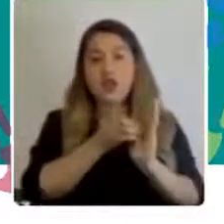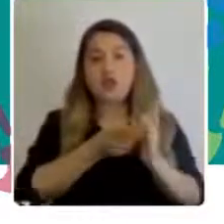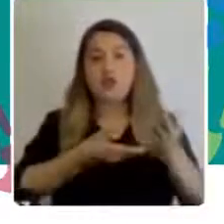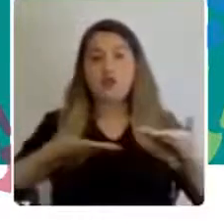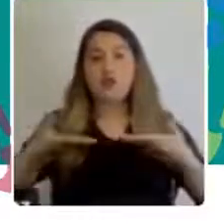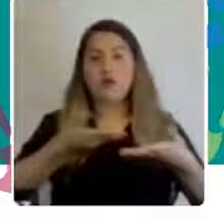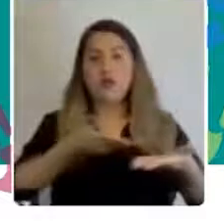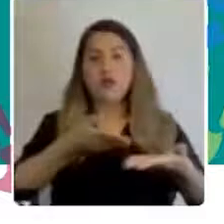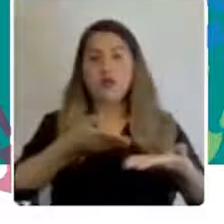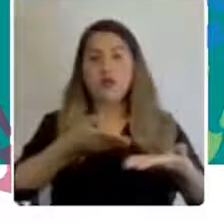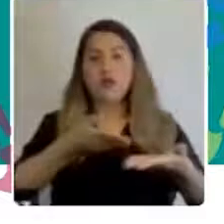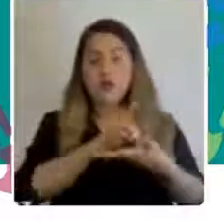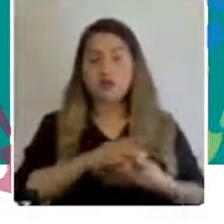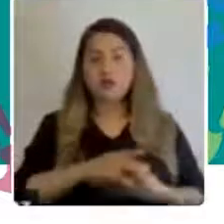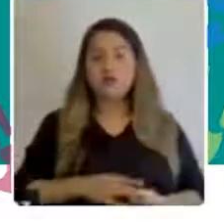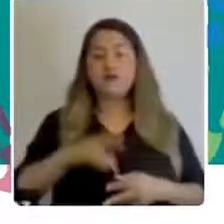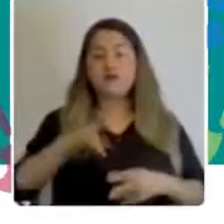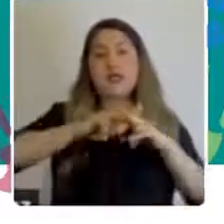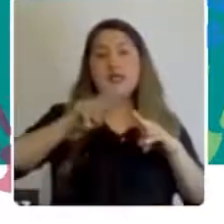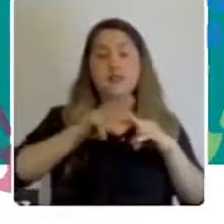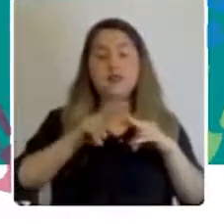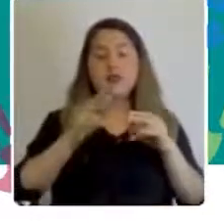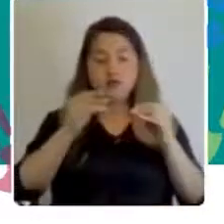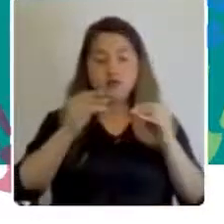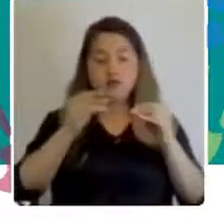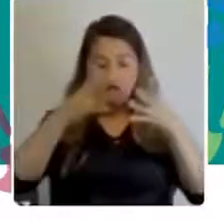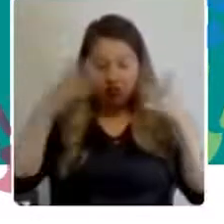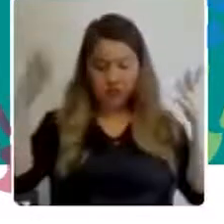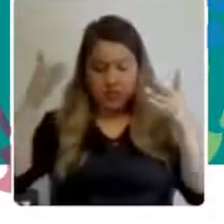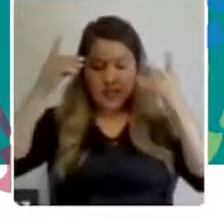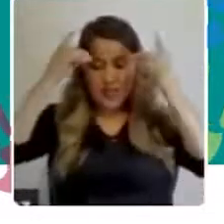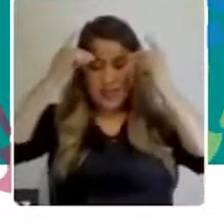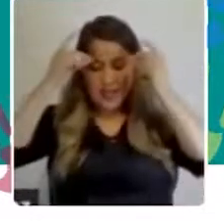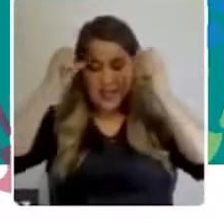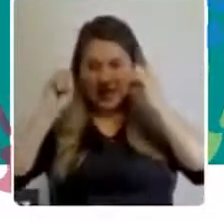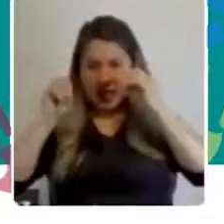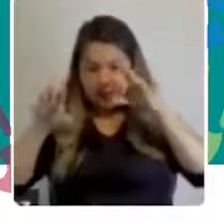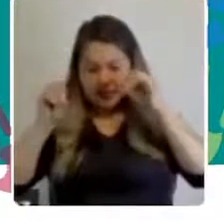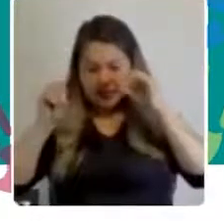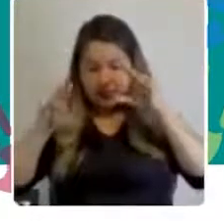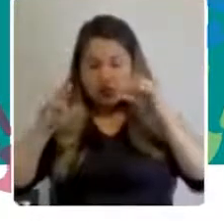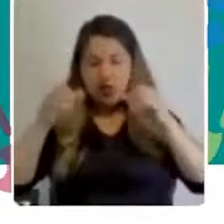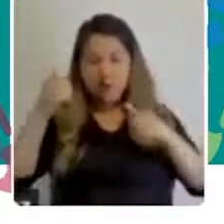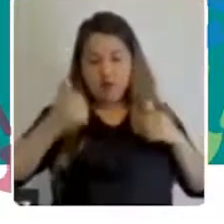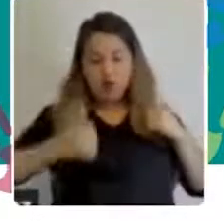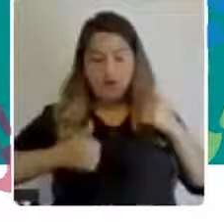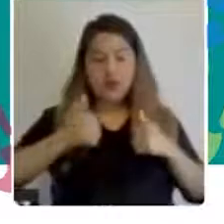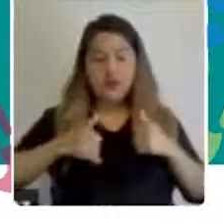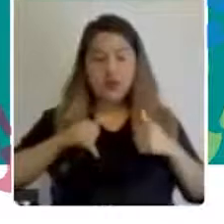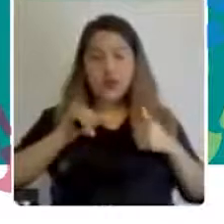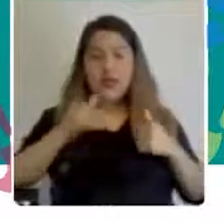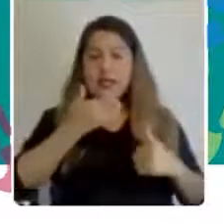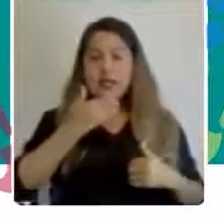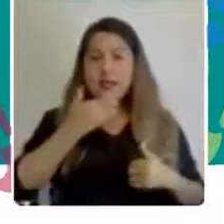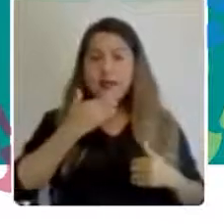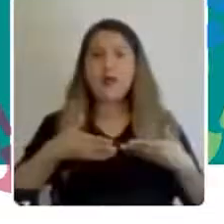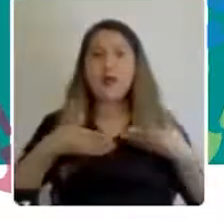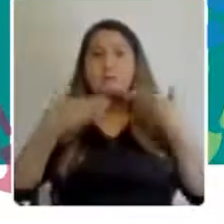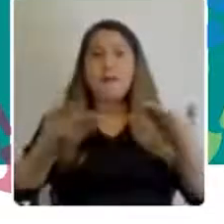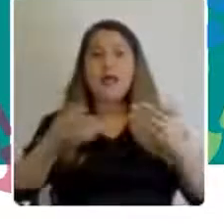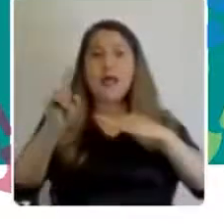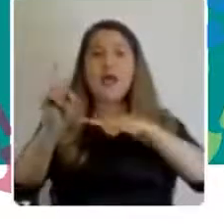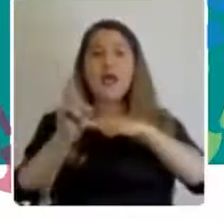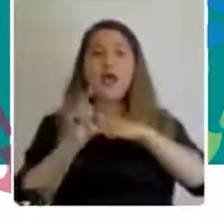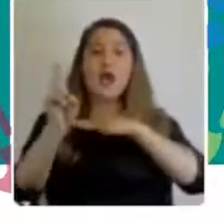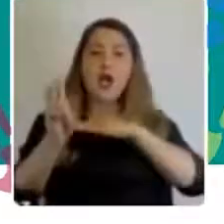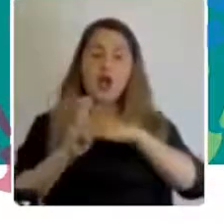for professionals, but also for patients. And I would like to give you an overview